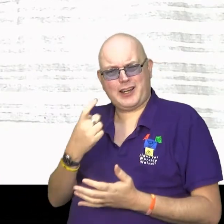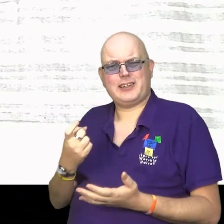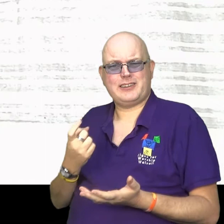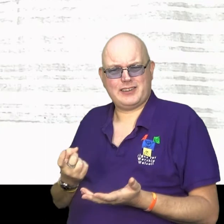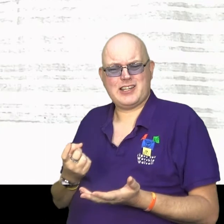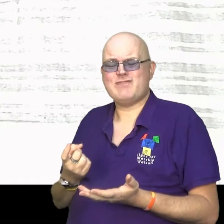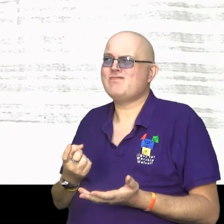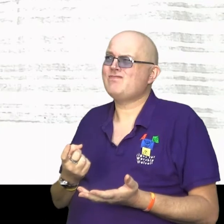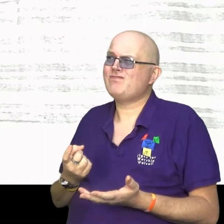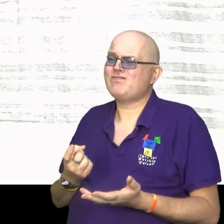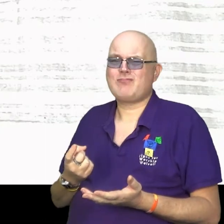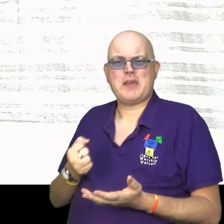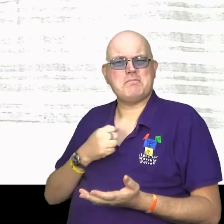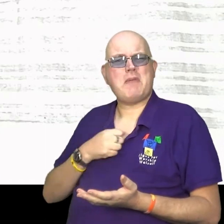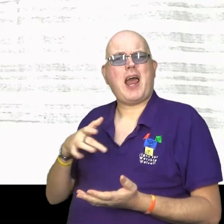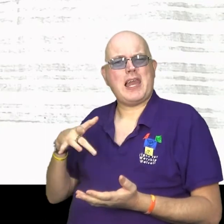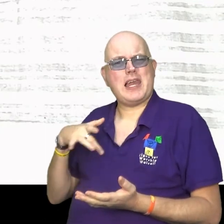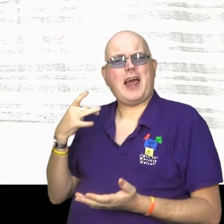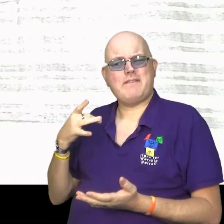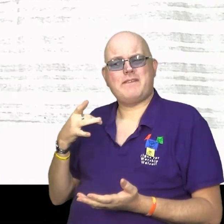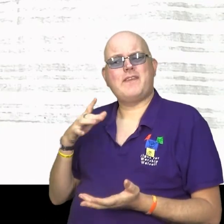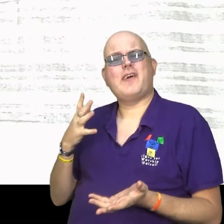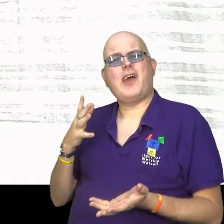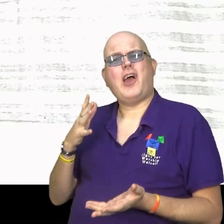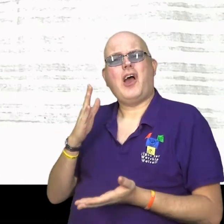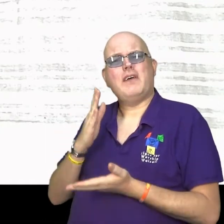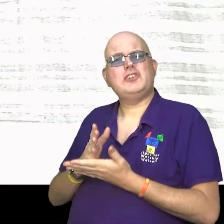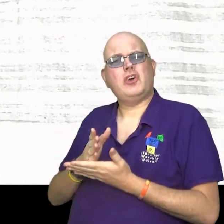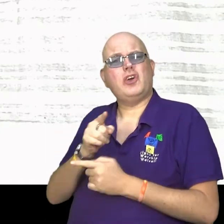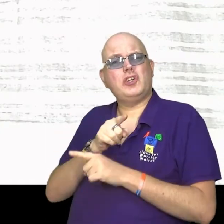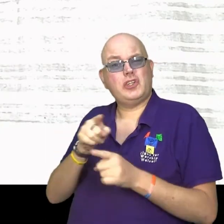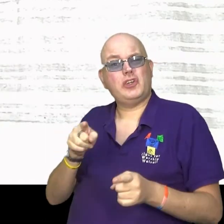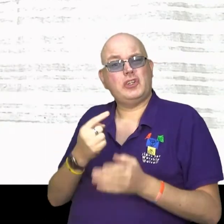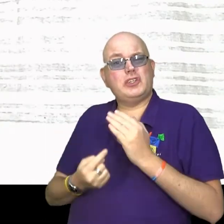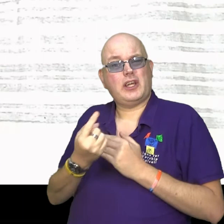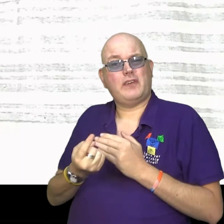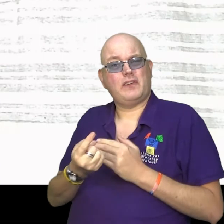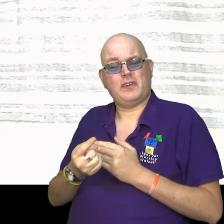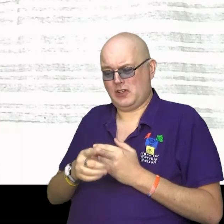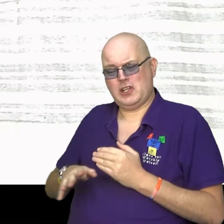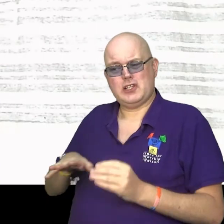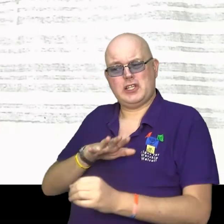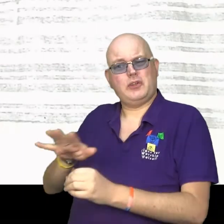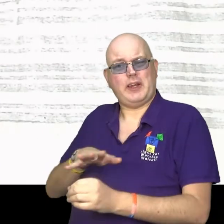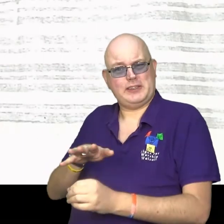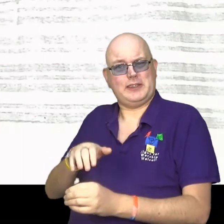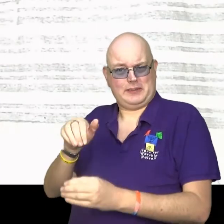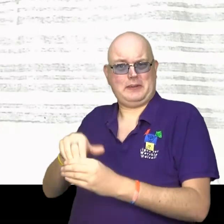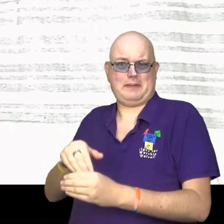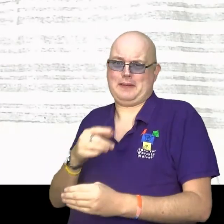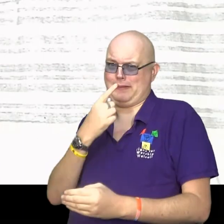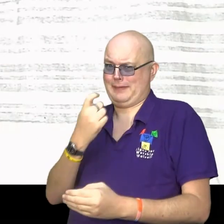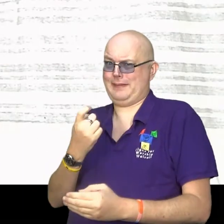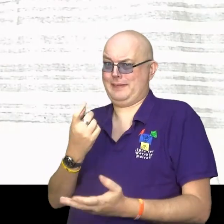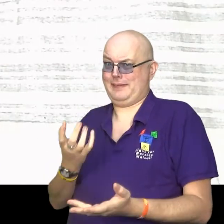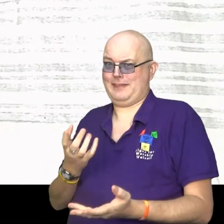You know, I think it really closely mirrors my life, and I'm certain that you can see yourself firmly in the middle of this scenario.